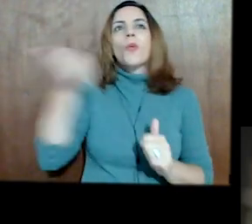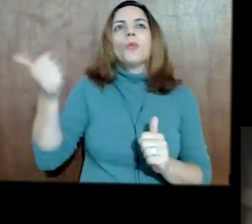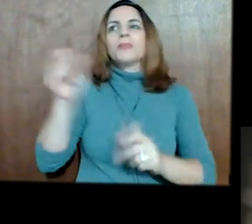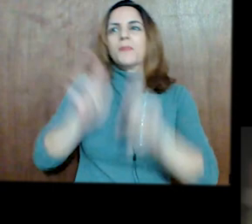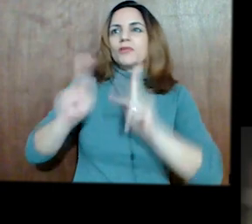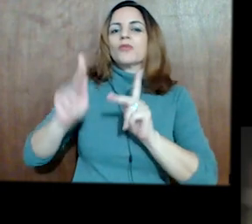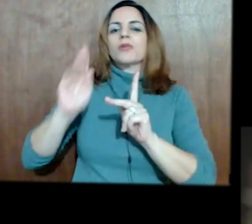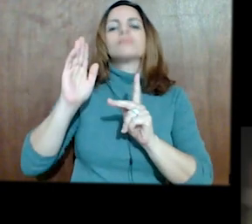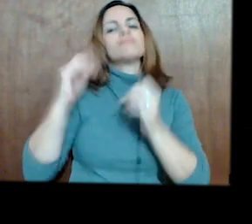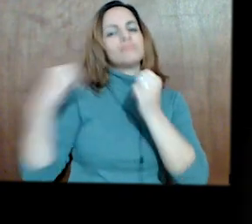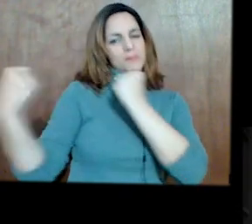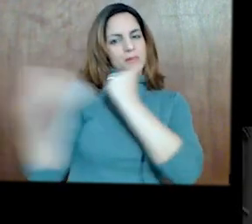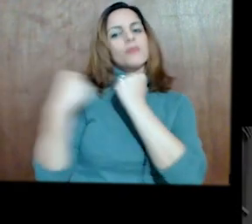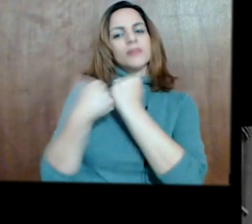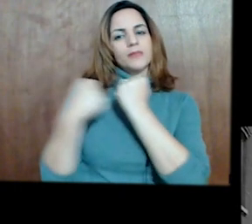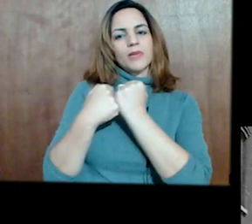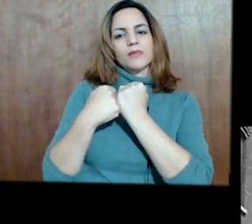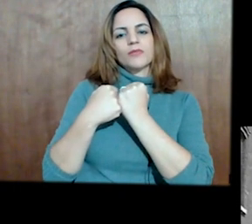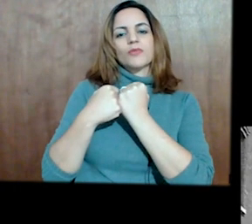period.